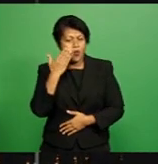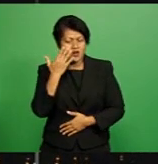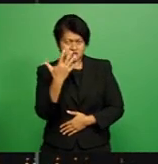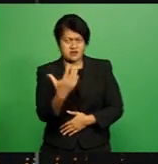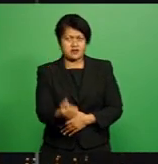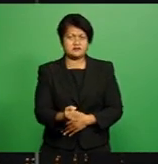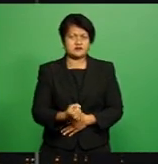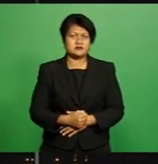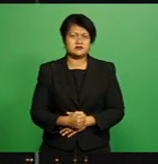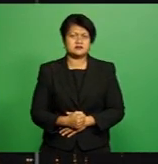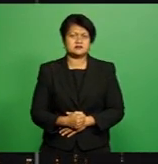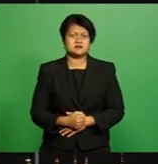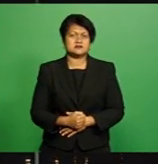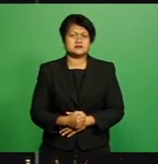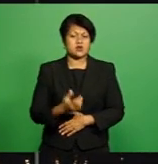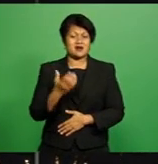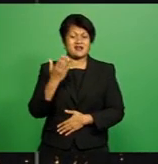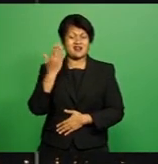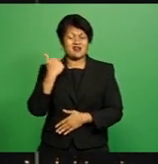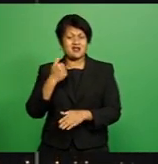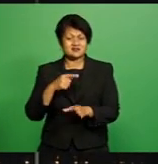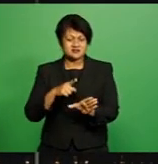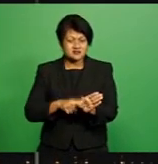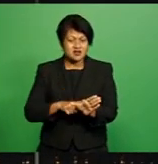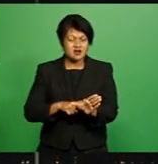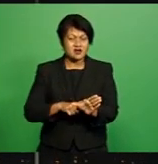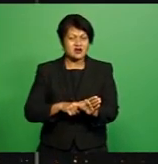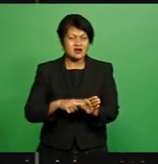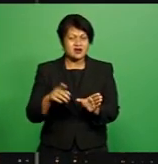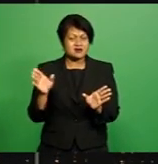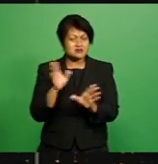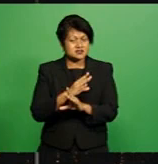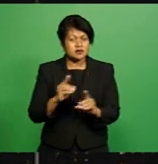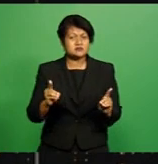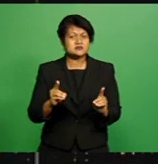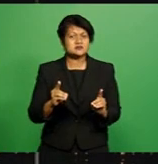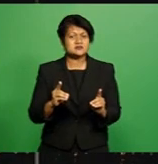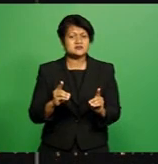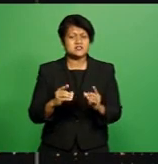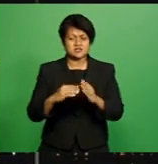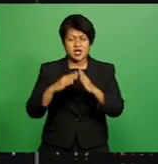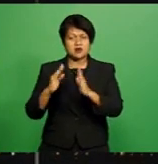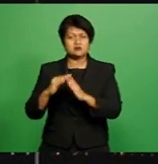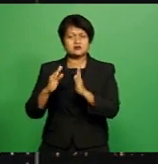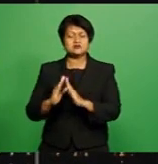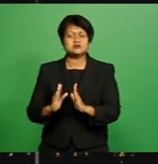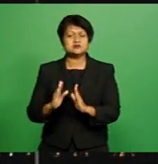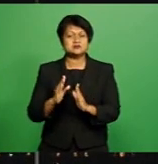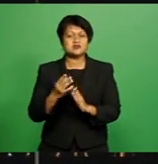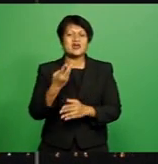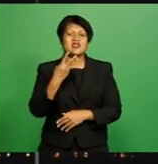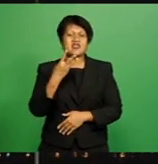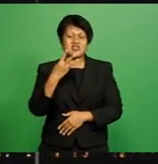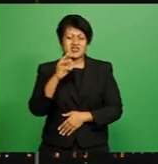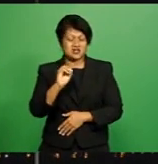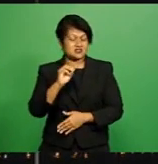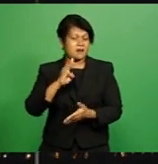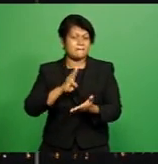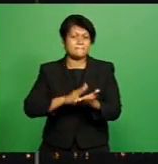reports last year the cost of damage relating to property fire stood at around $13 million.